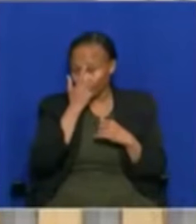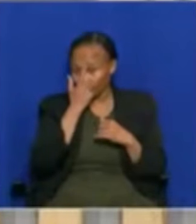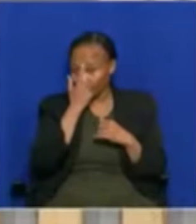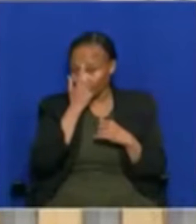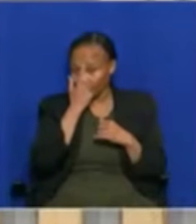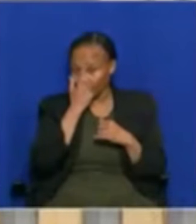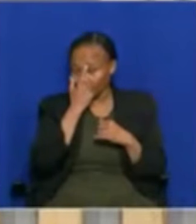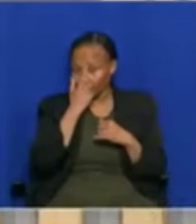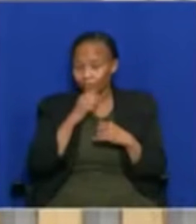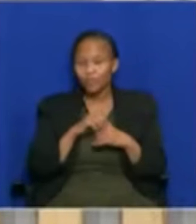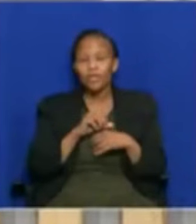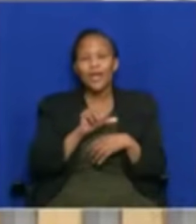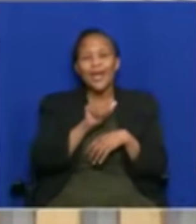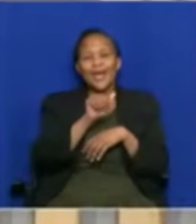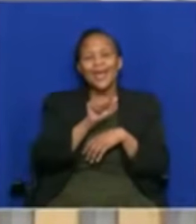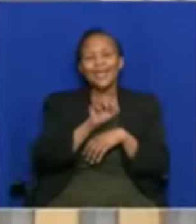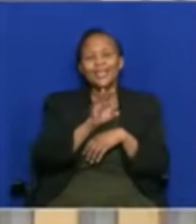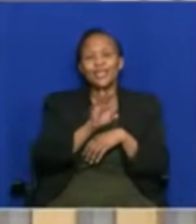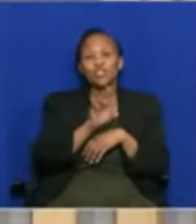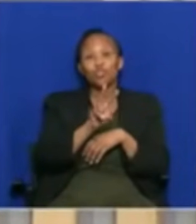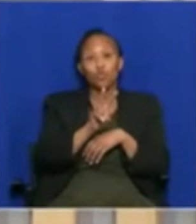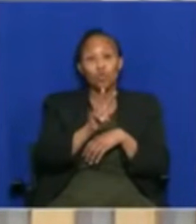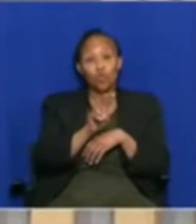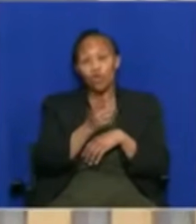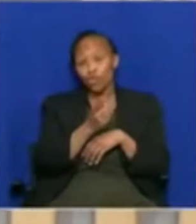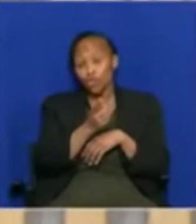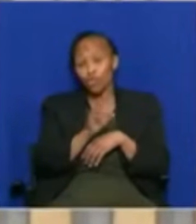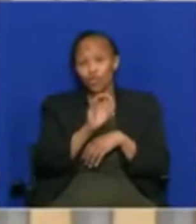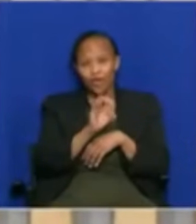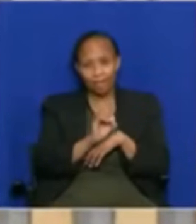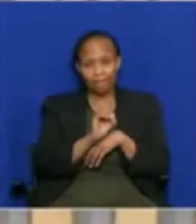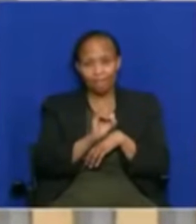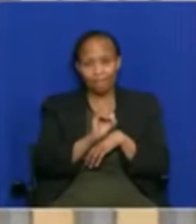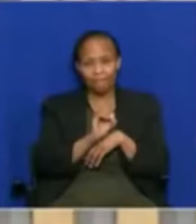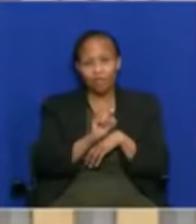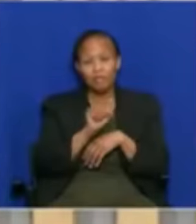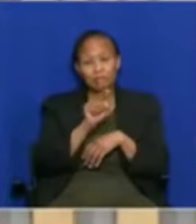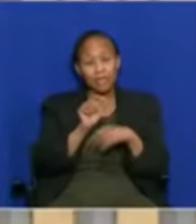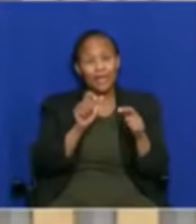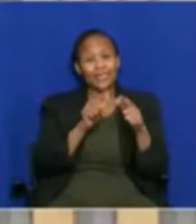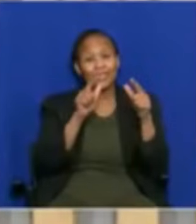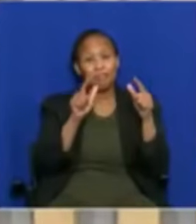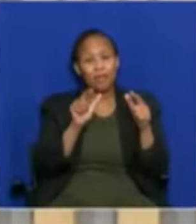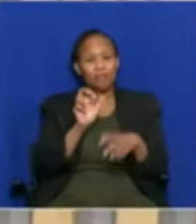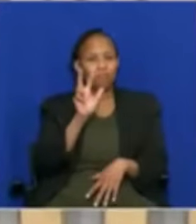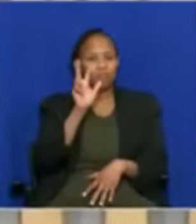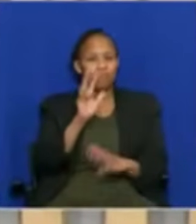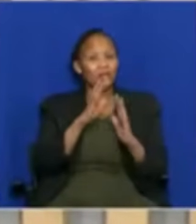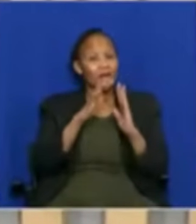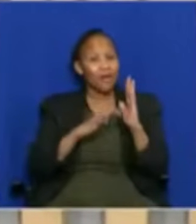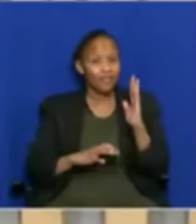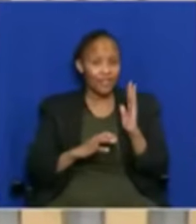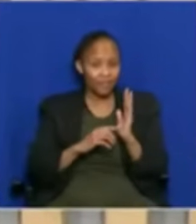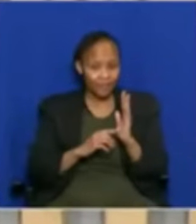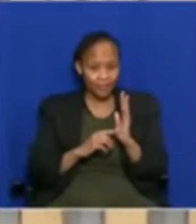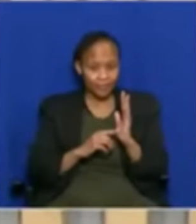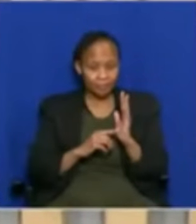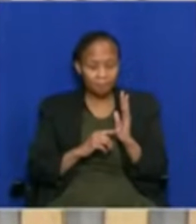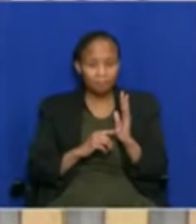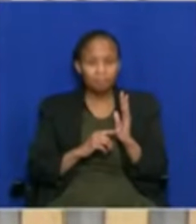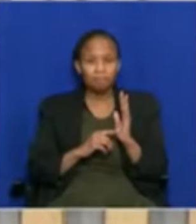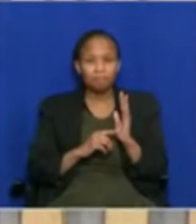32, I think that is the main affidavit. So Yes. The rest up to